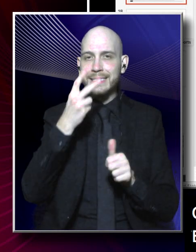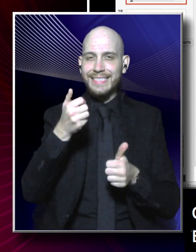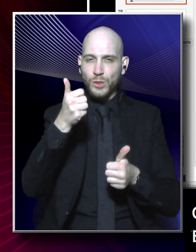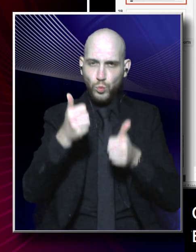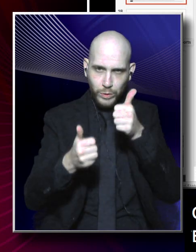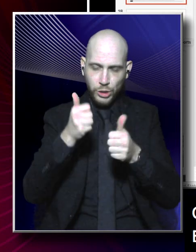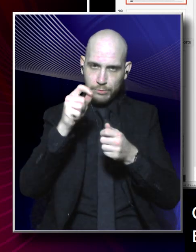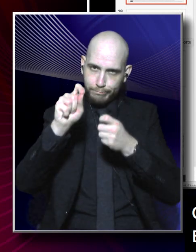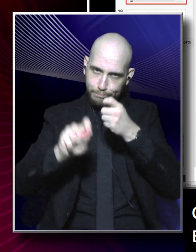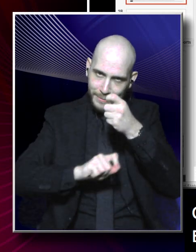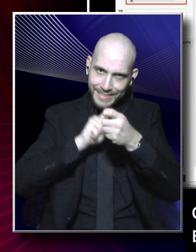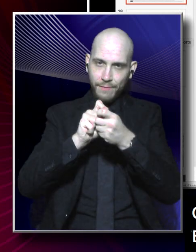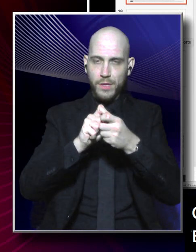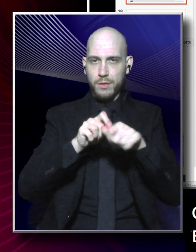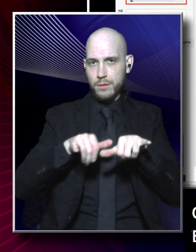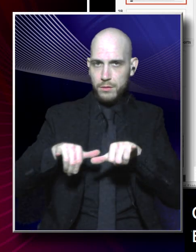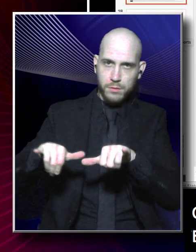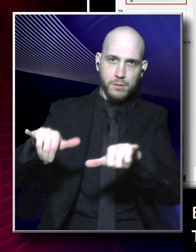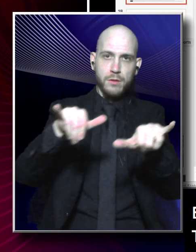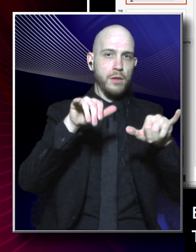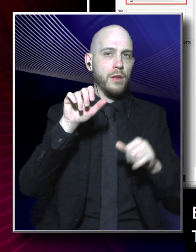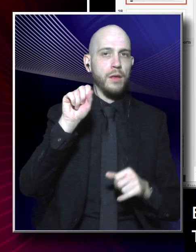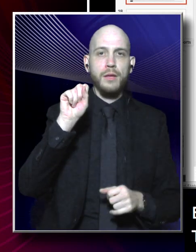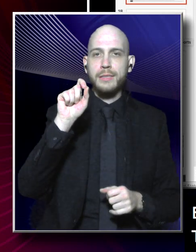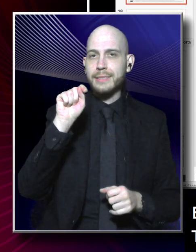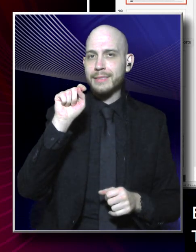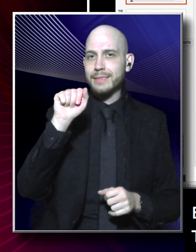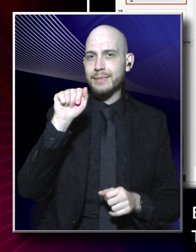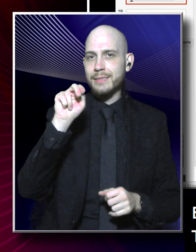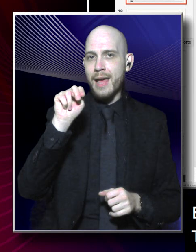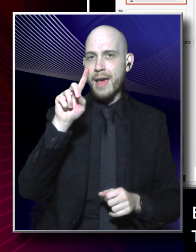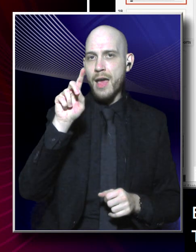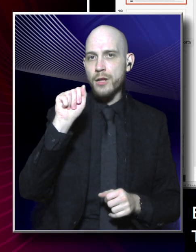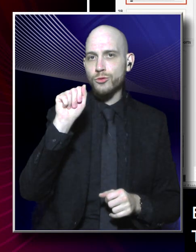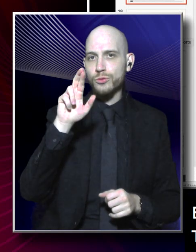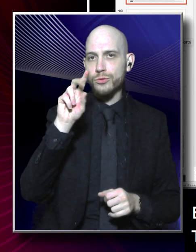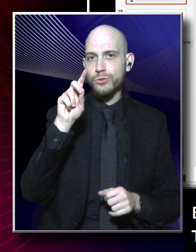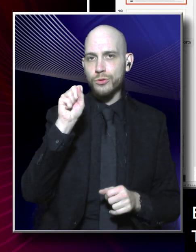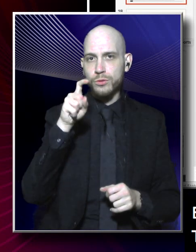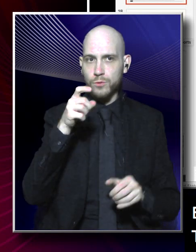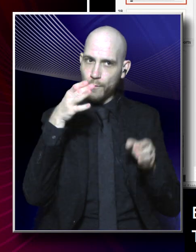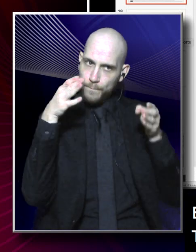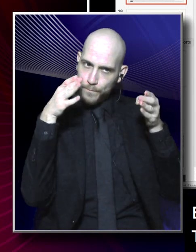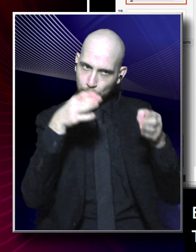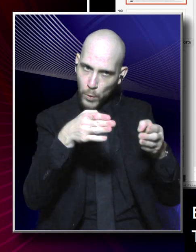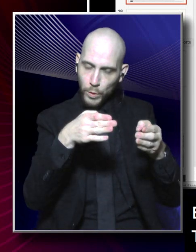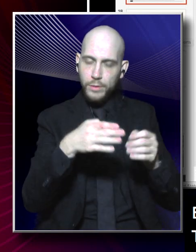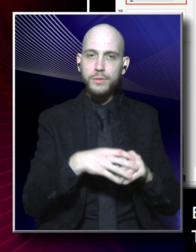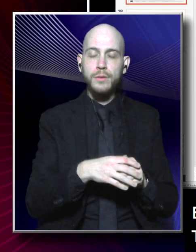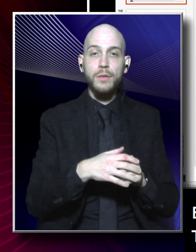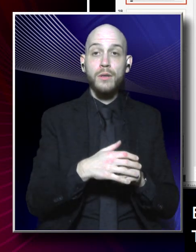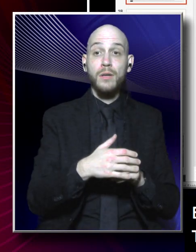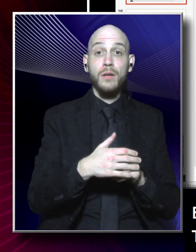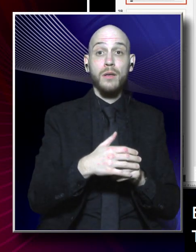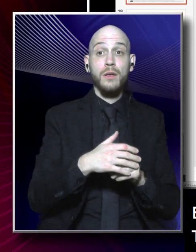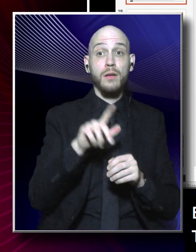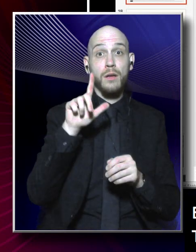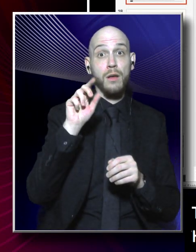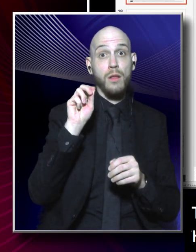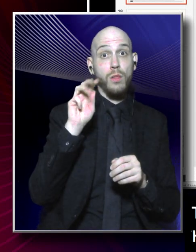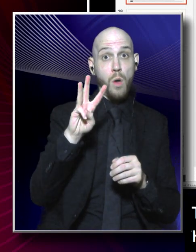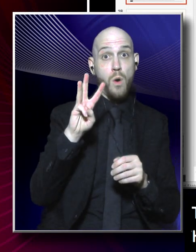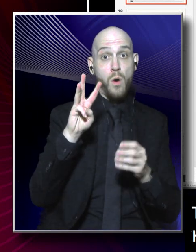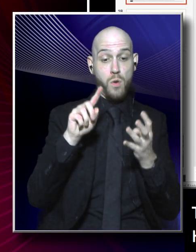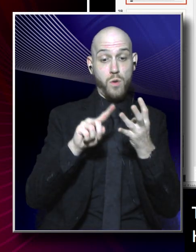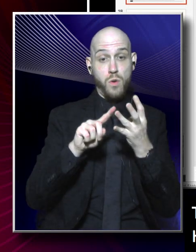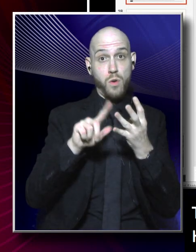kids from low risk to on course. So it really helps the teachers pinpoint where their